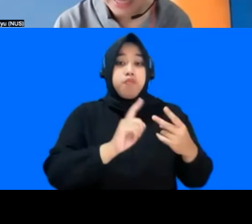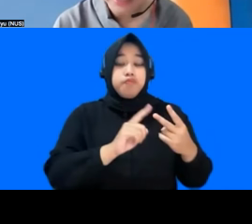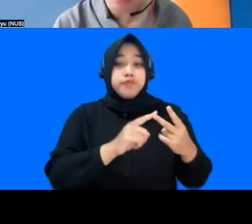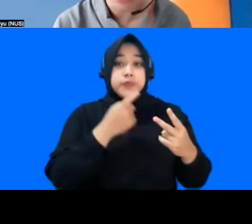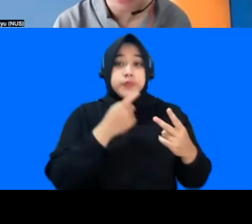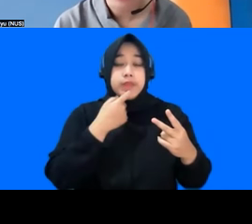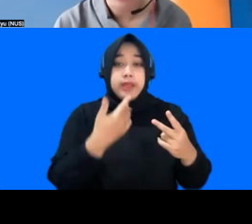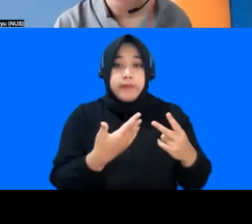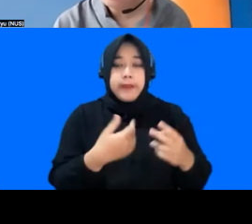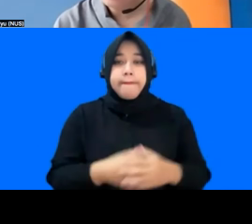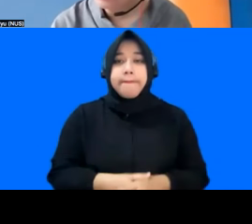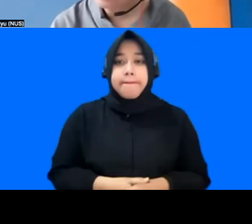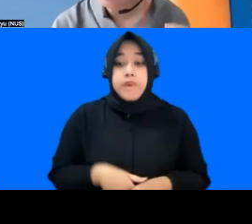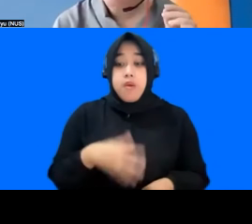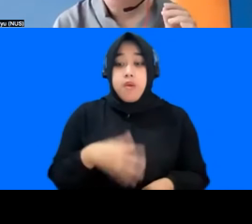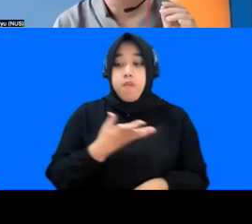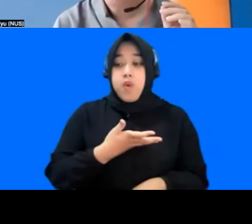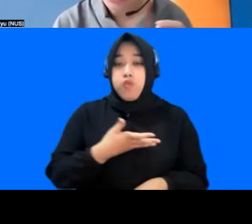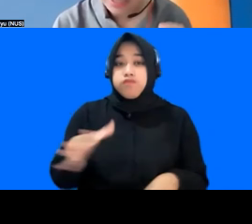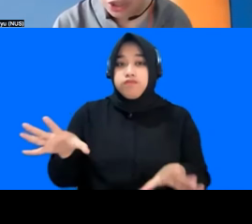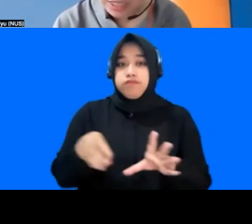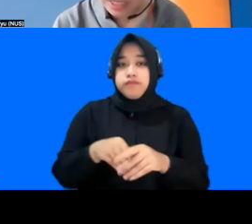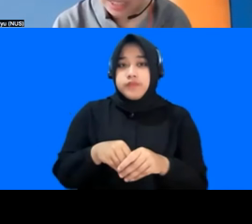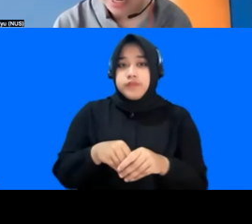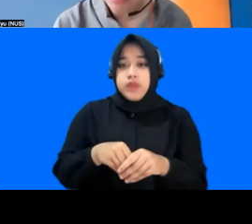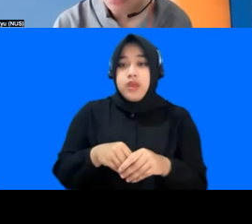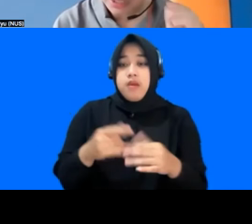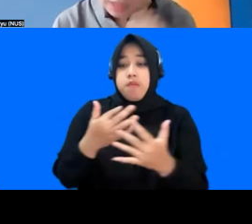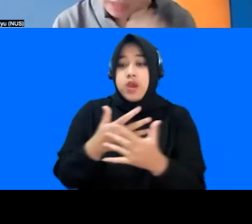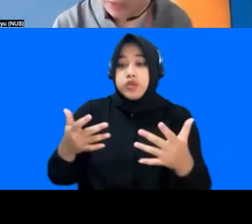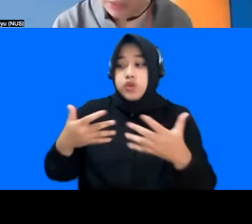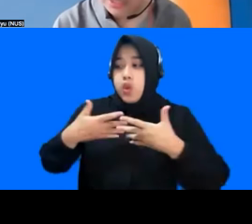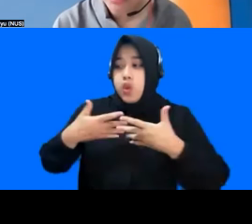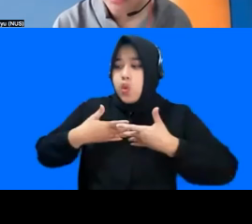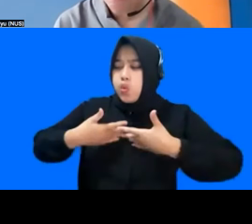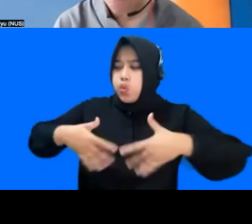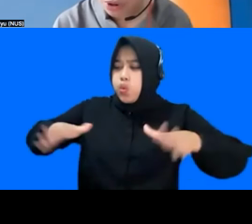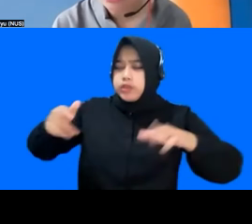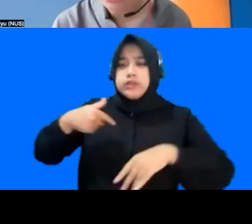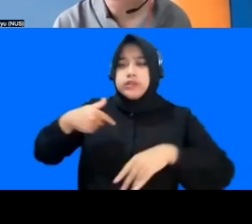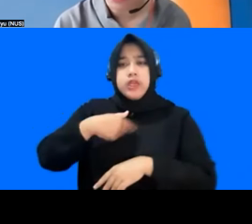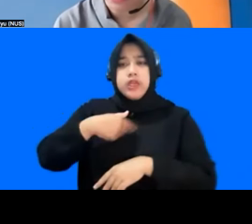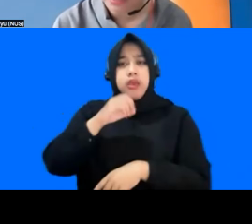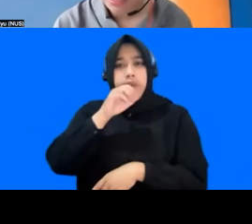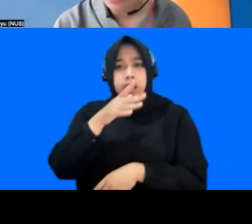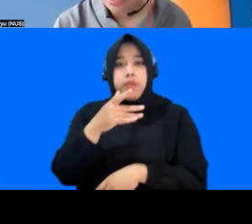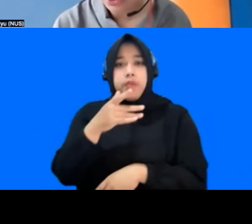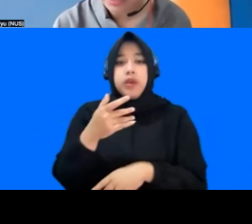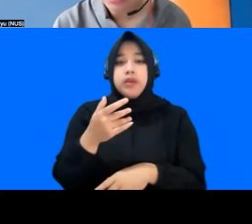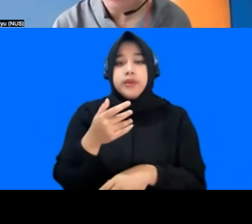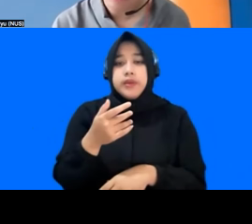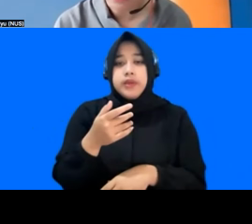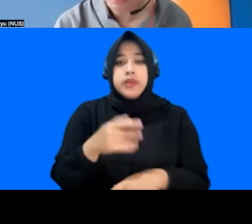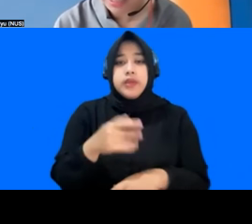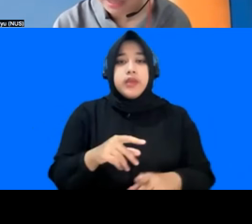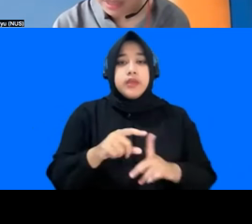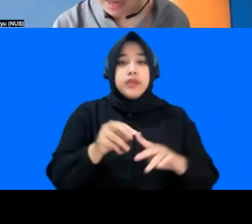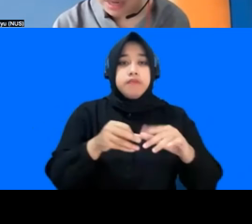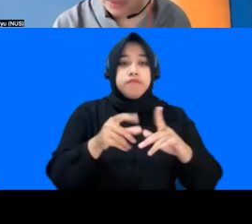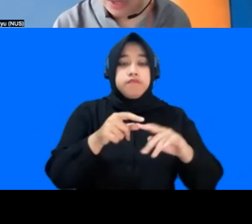society-wide deliberation. And here I would actually suggest deliberations on broad topics, such as the